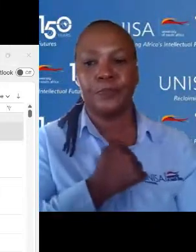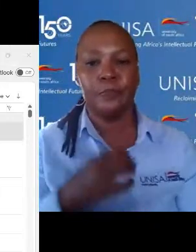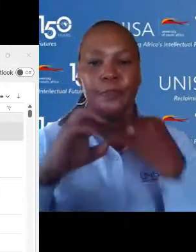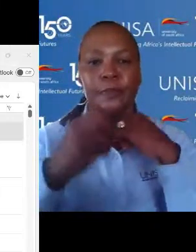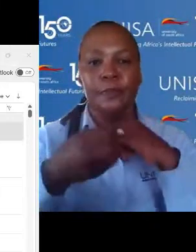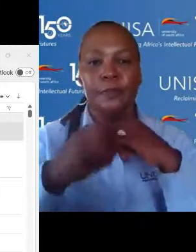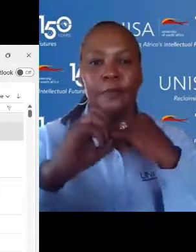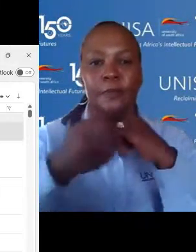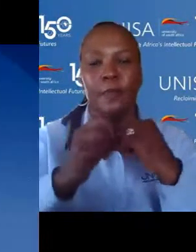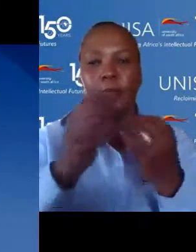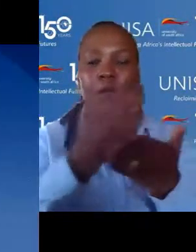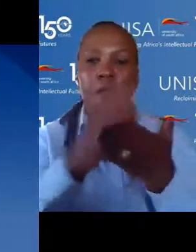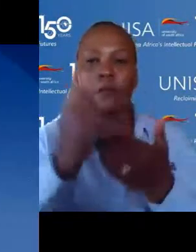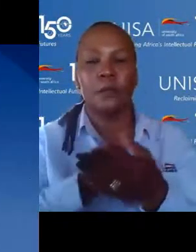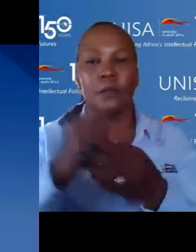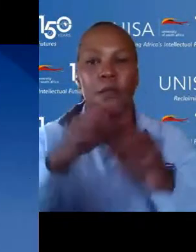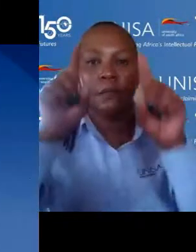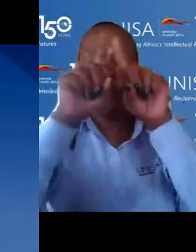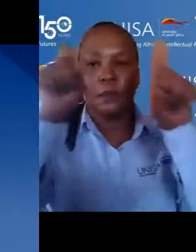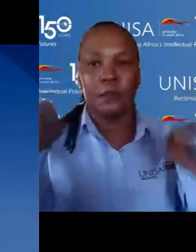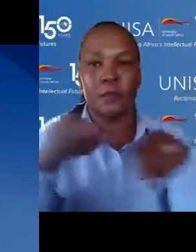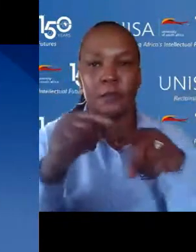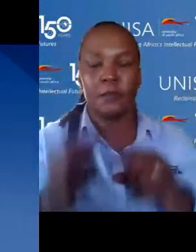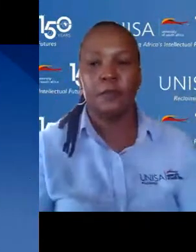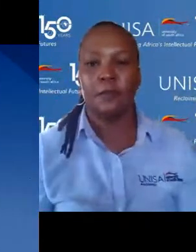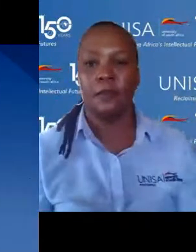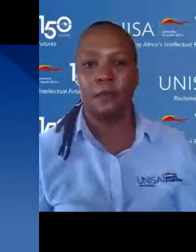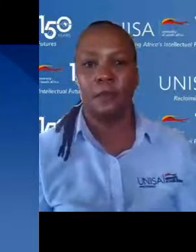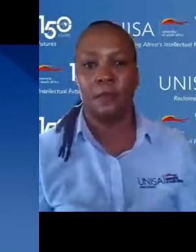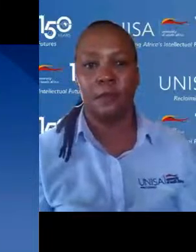my screen. Can